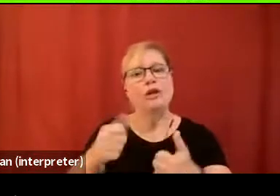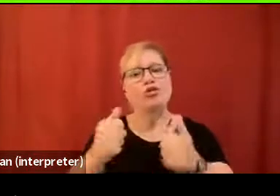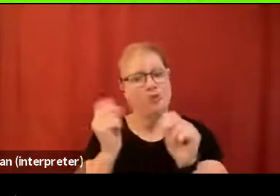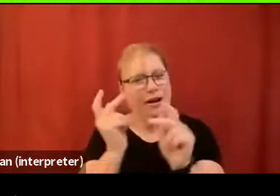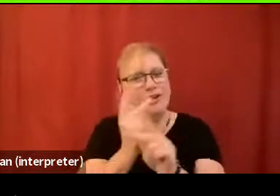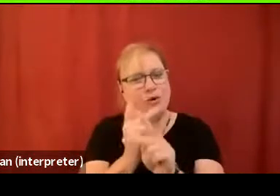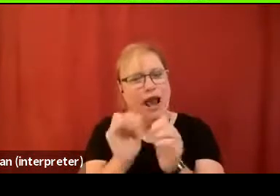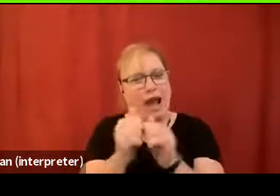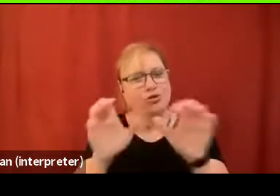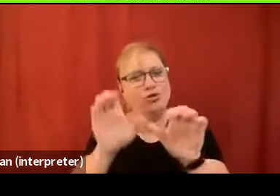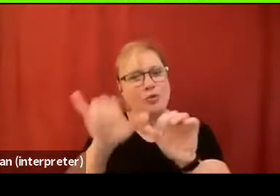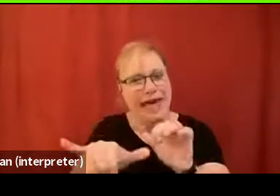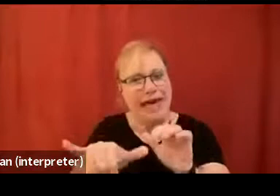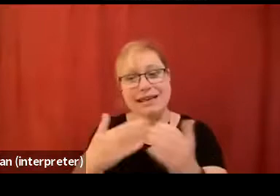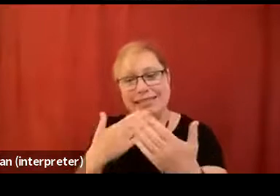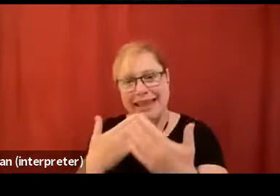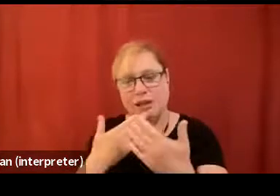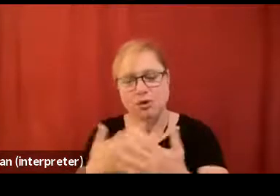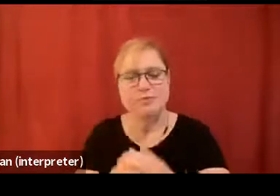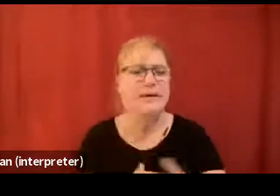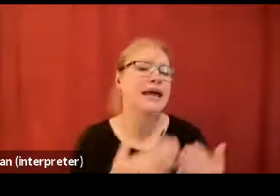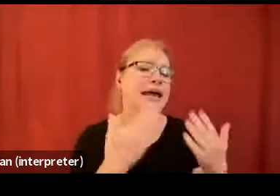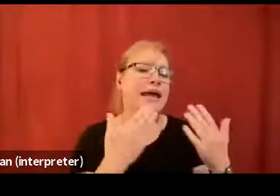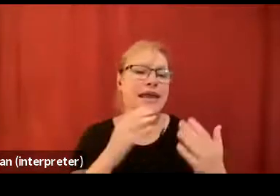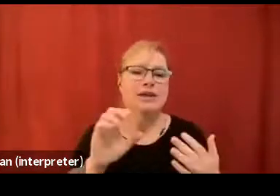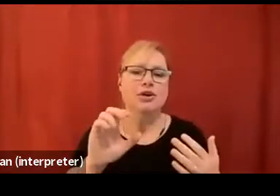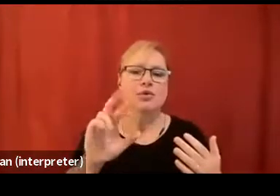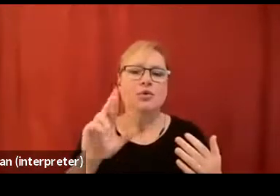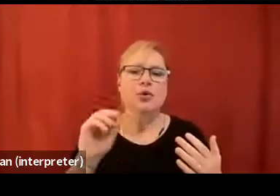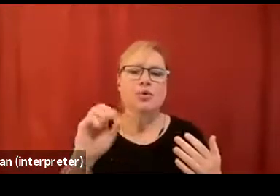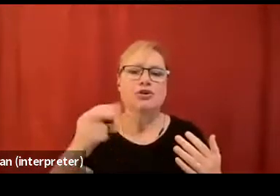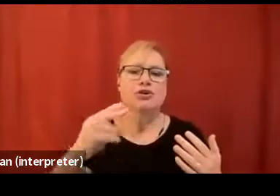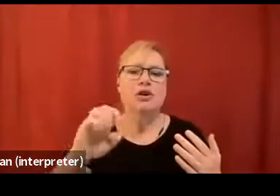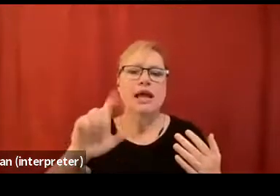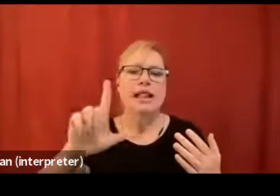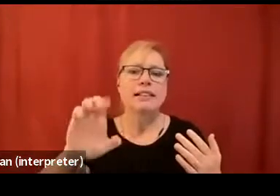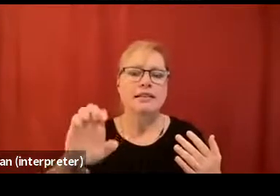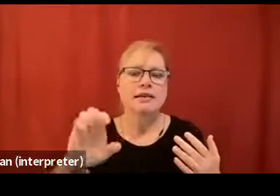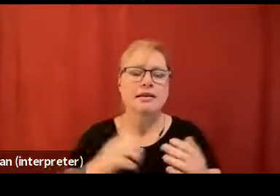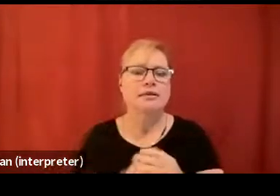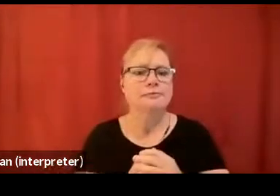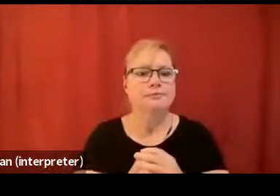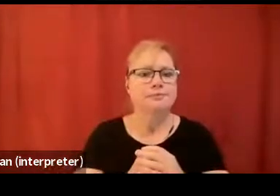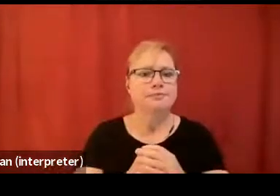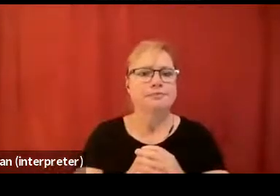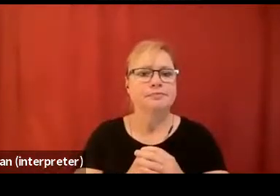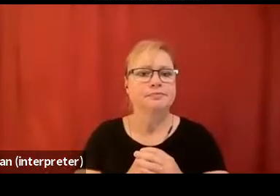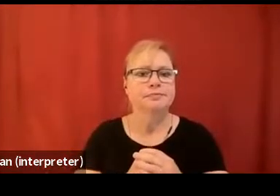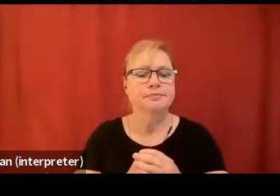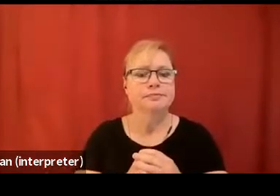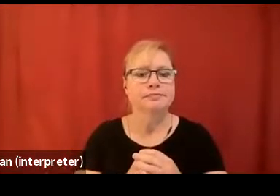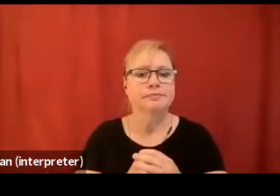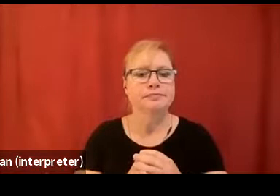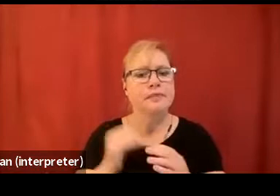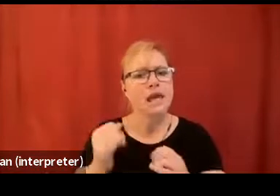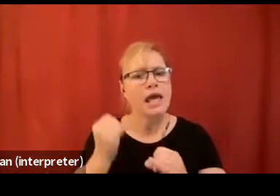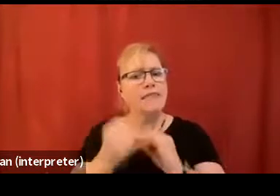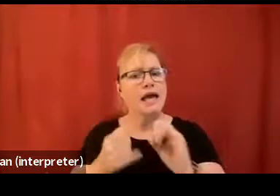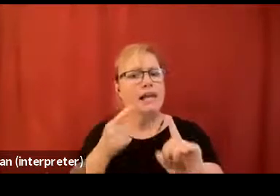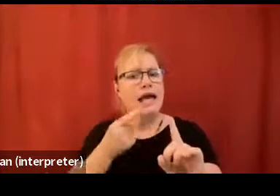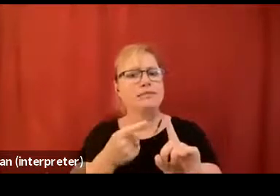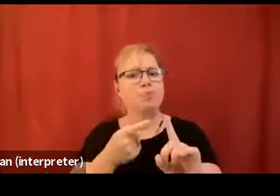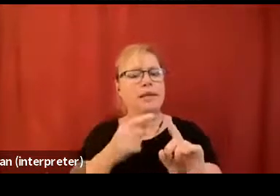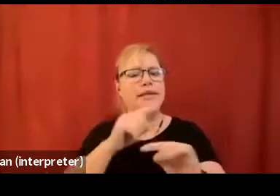Thanks. Thank you, Croshelle. And the last point you made